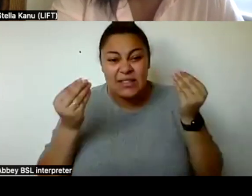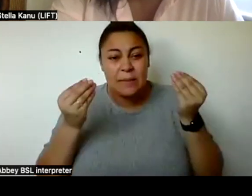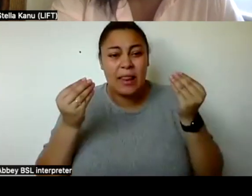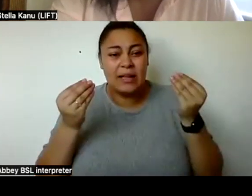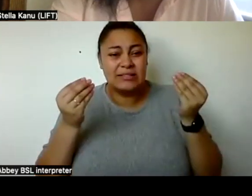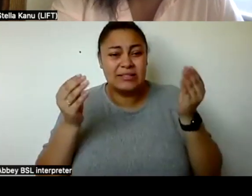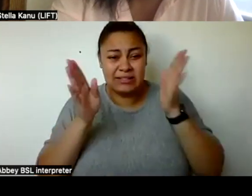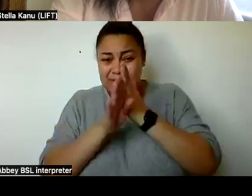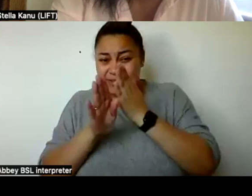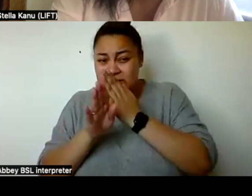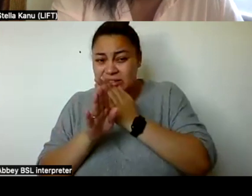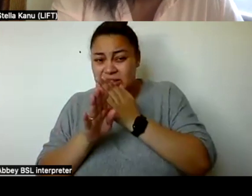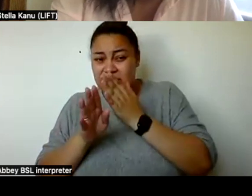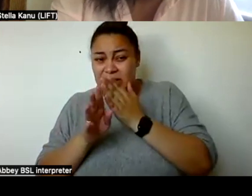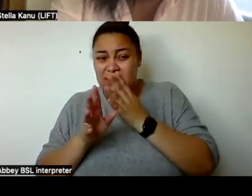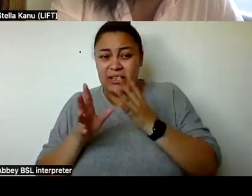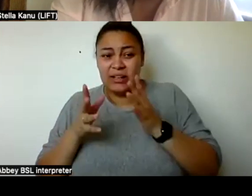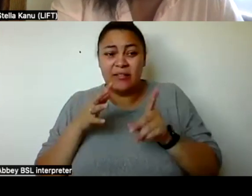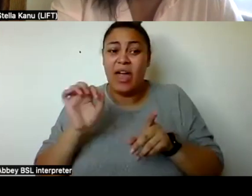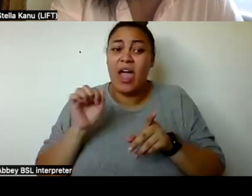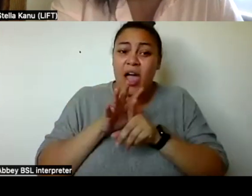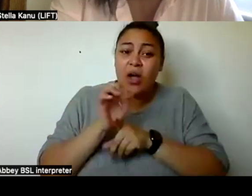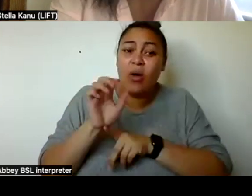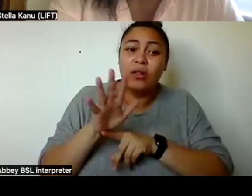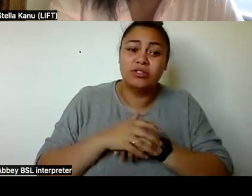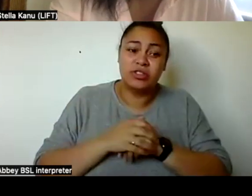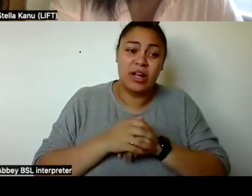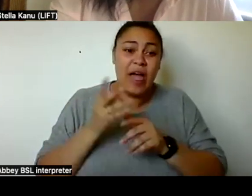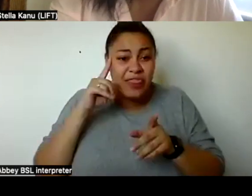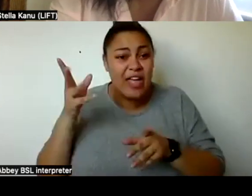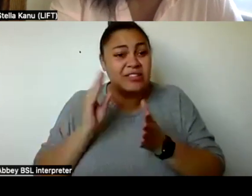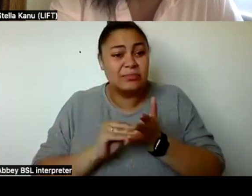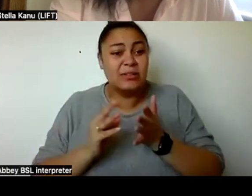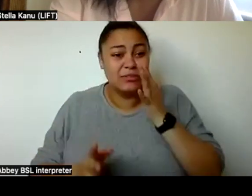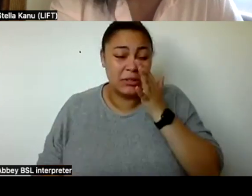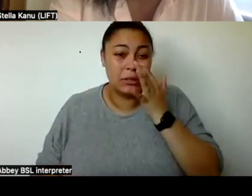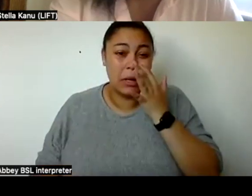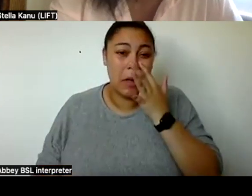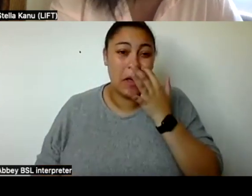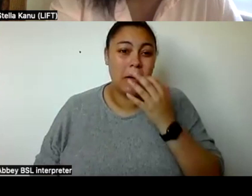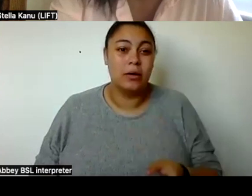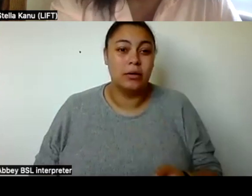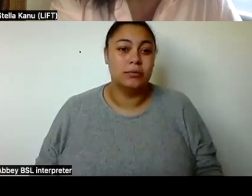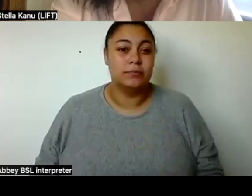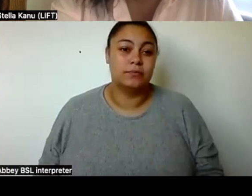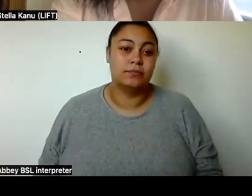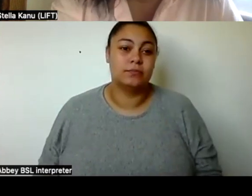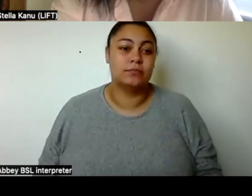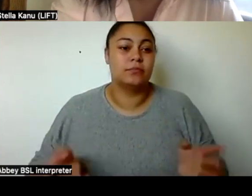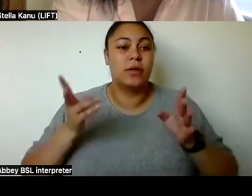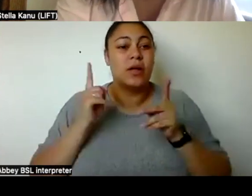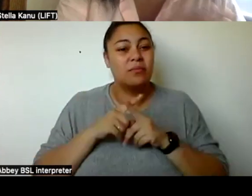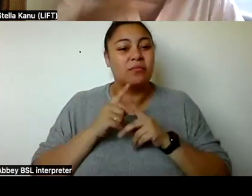migrant experience within culture. And so one of the first things I think for us has been really just really looking and